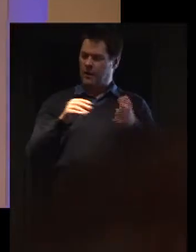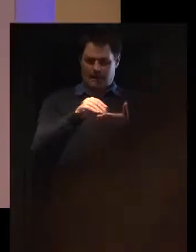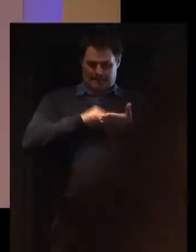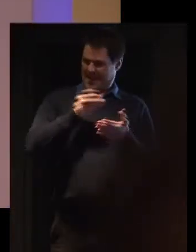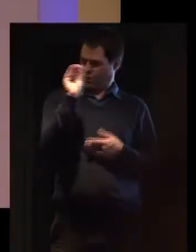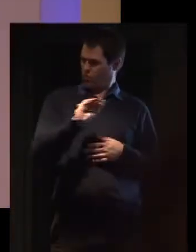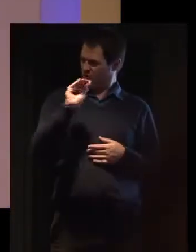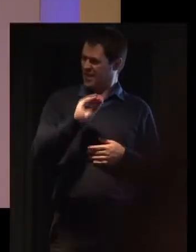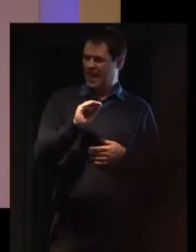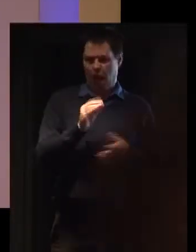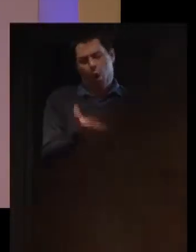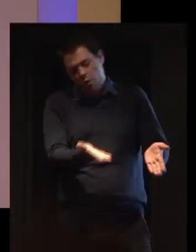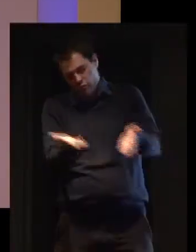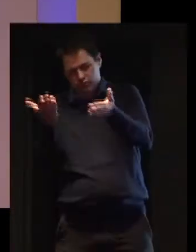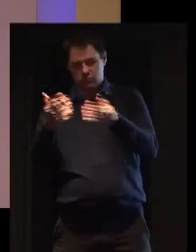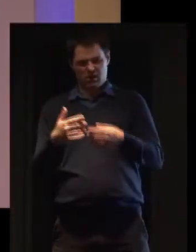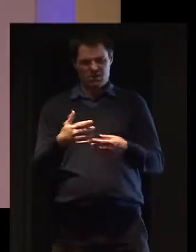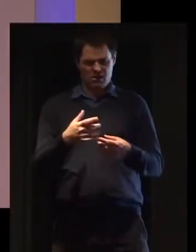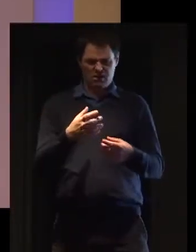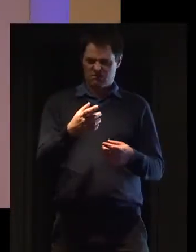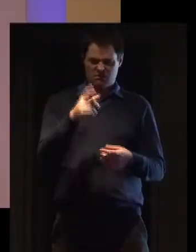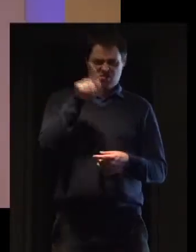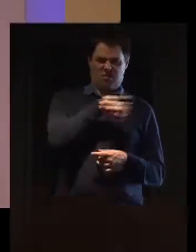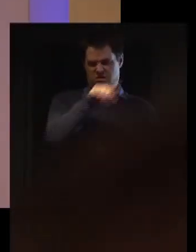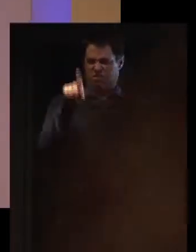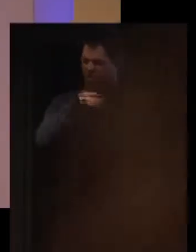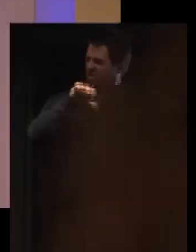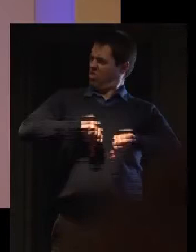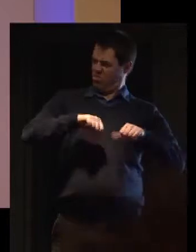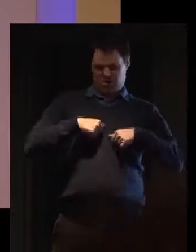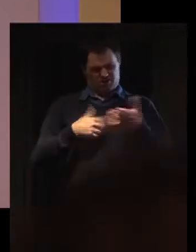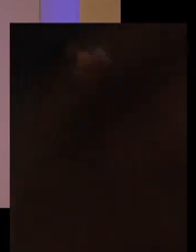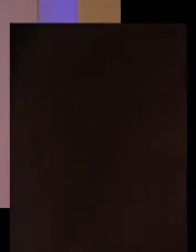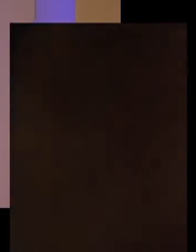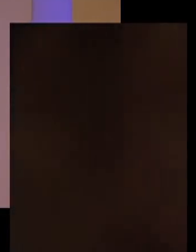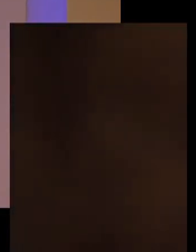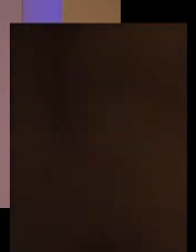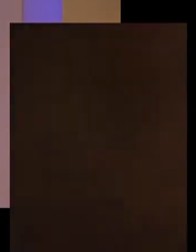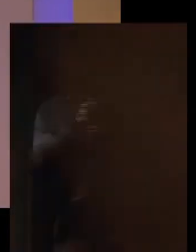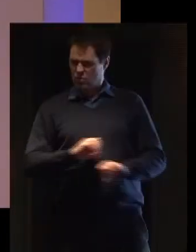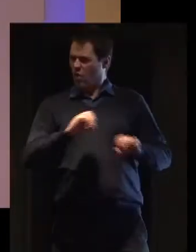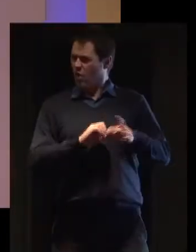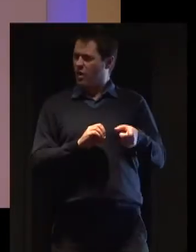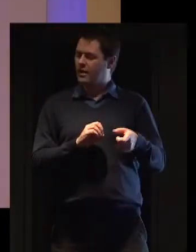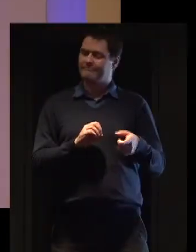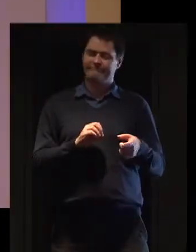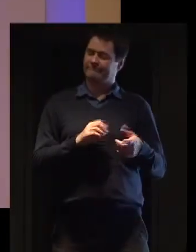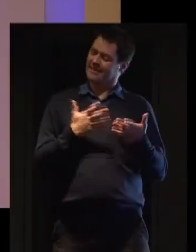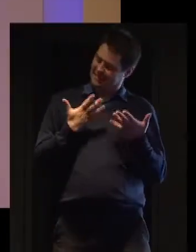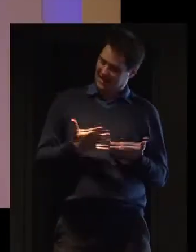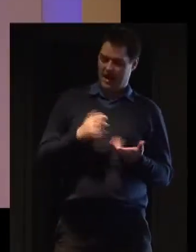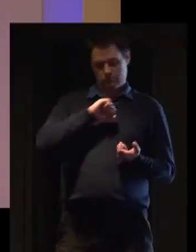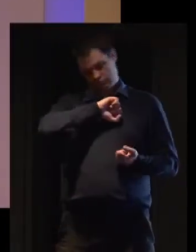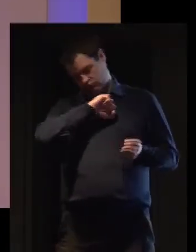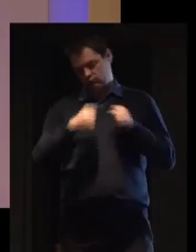doing you a favour. And all that has to change. And it is changing. And as we move to today and in the